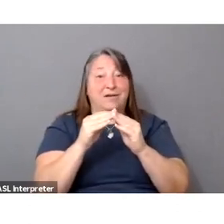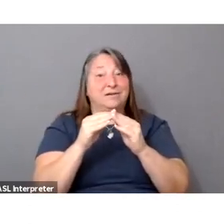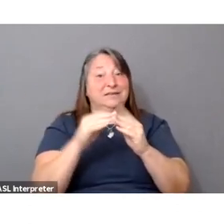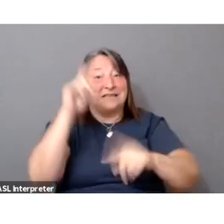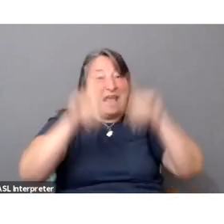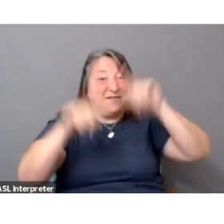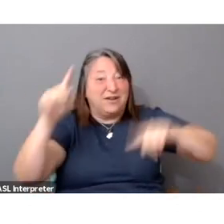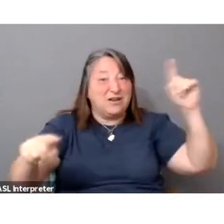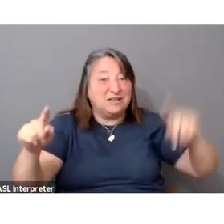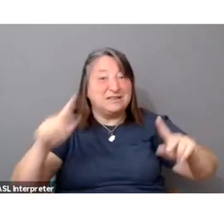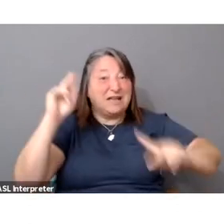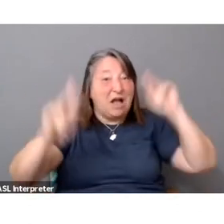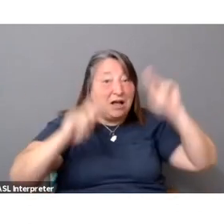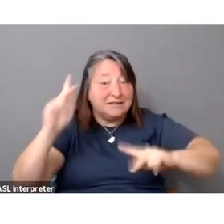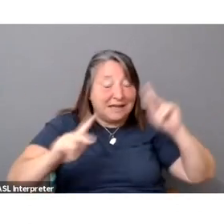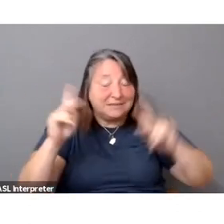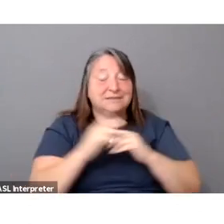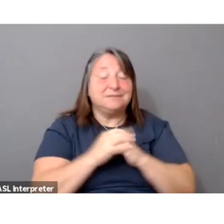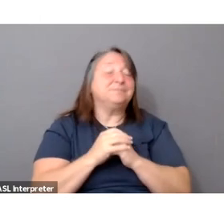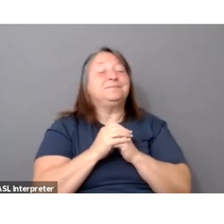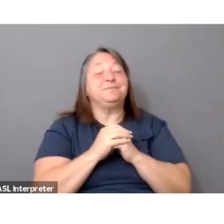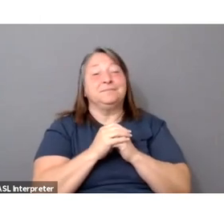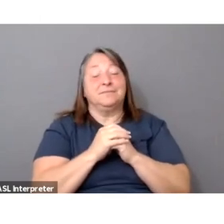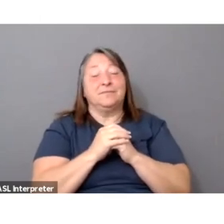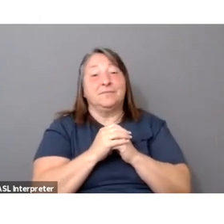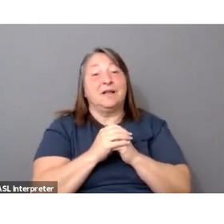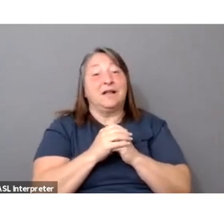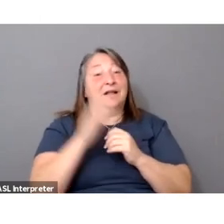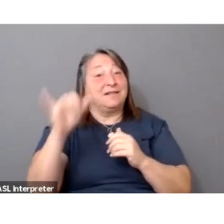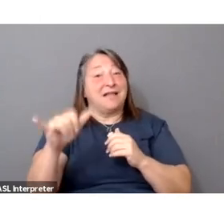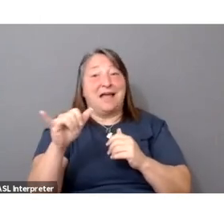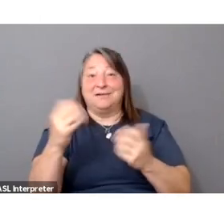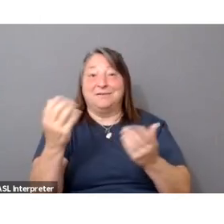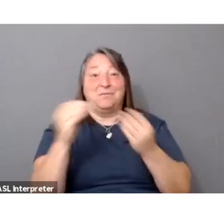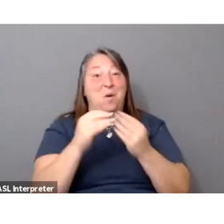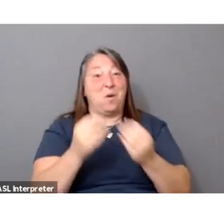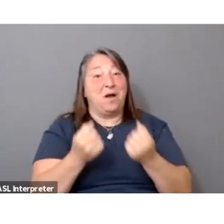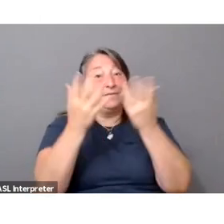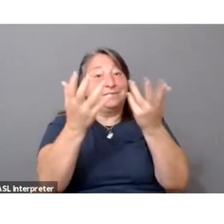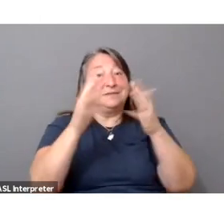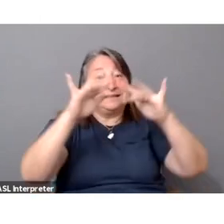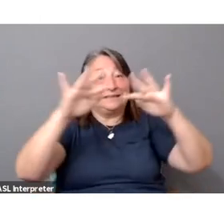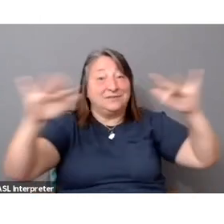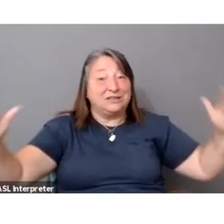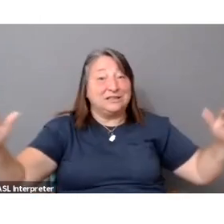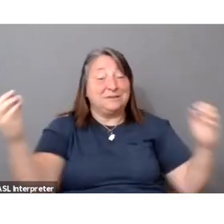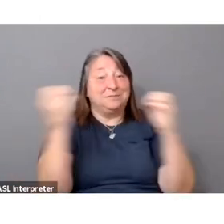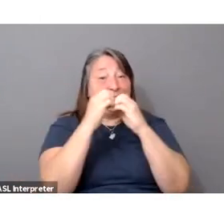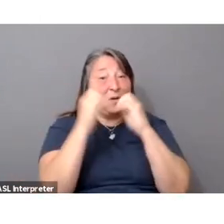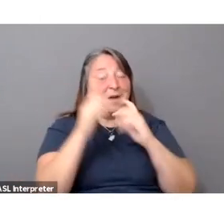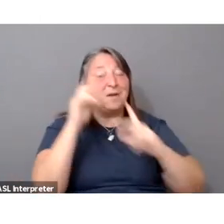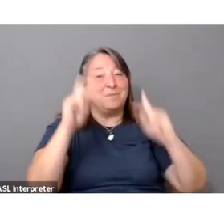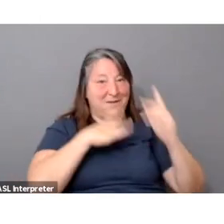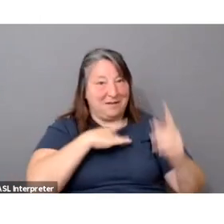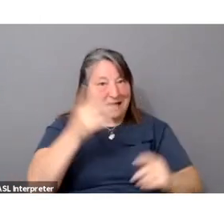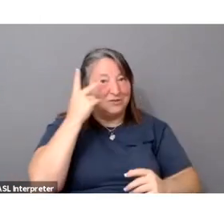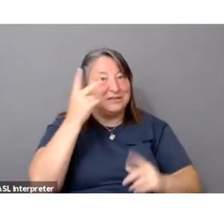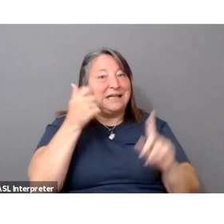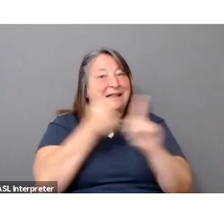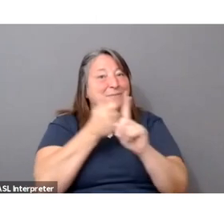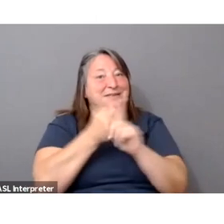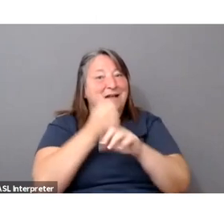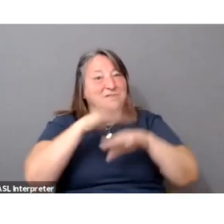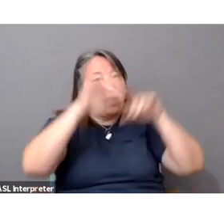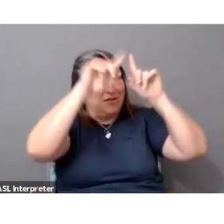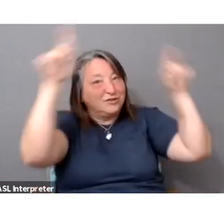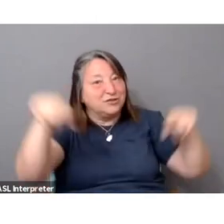is indicating, that if you can provide greater diversity, and we know that people like to see themselves on the screen, that